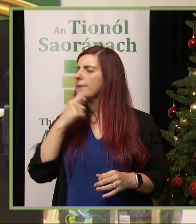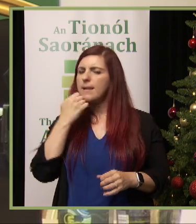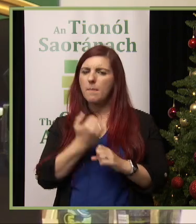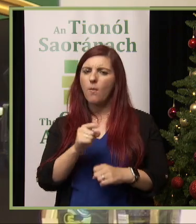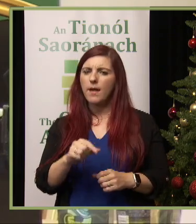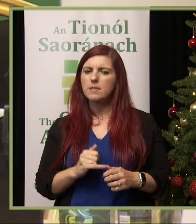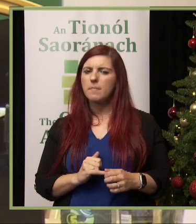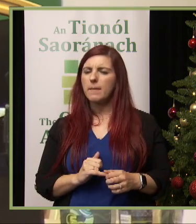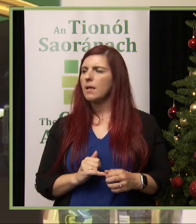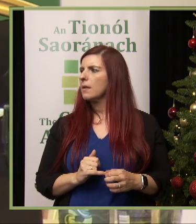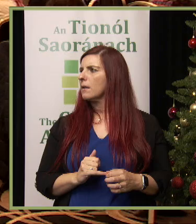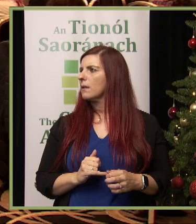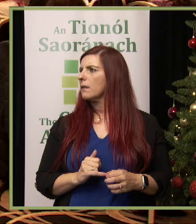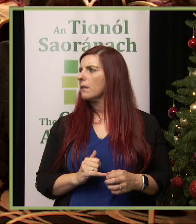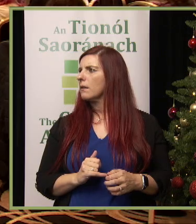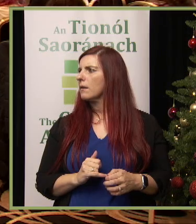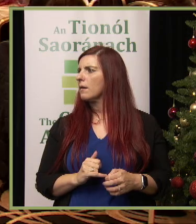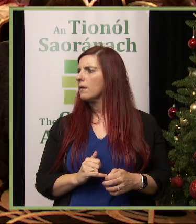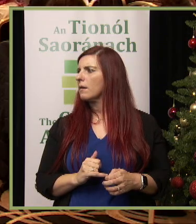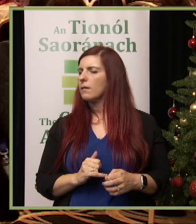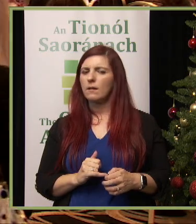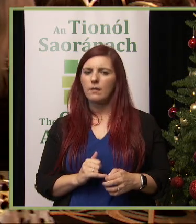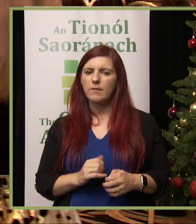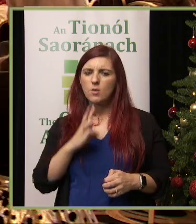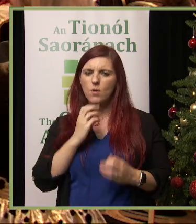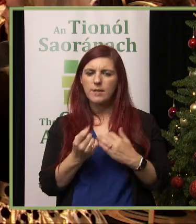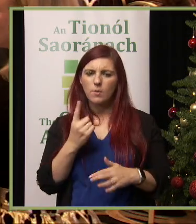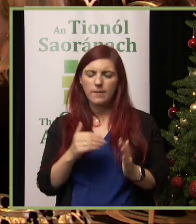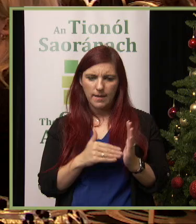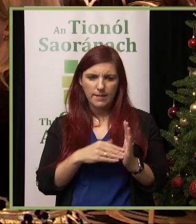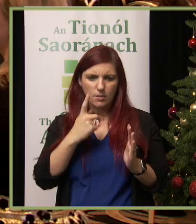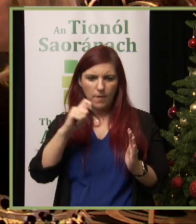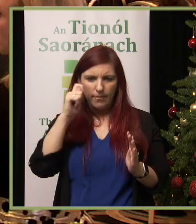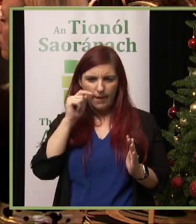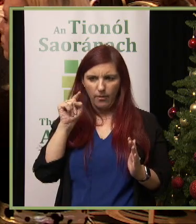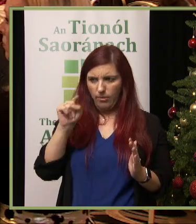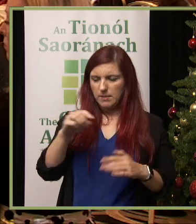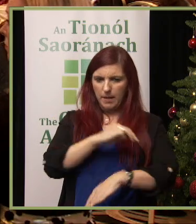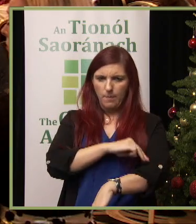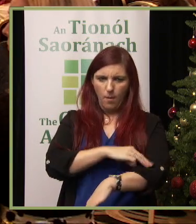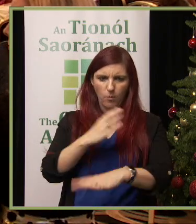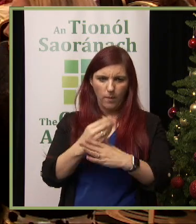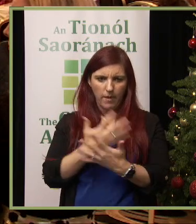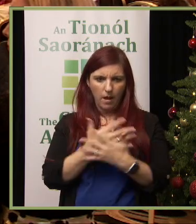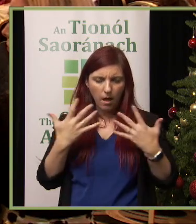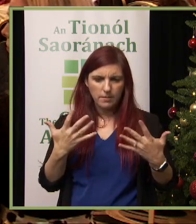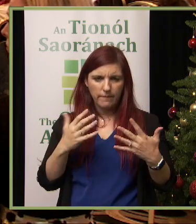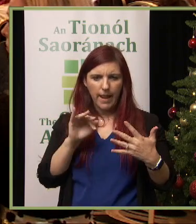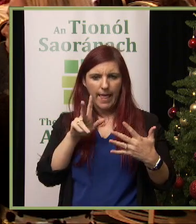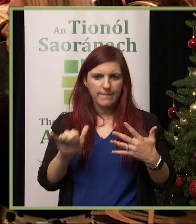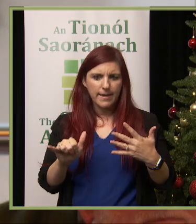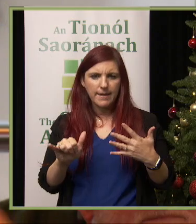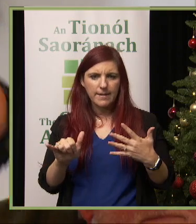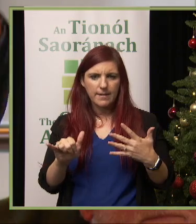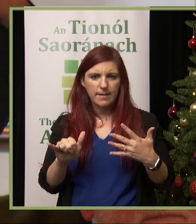that? Perhaps if it's wording issue, it might be. Yeah, I think that's been the problem with a lot of levies, is that, you know, in